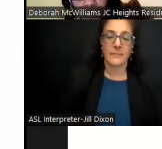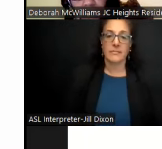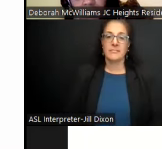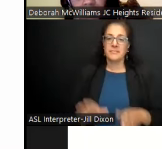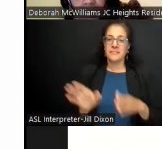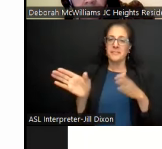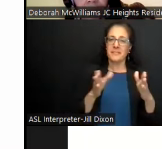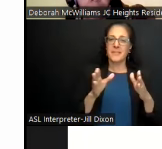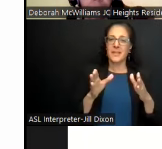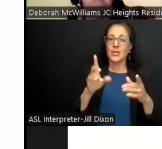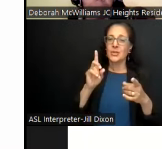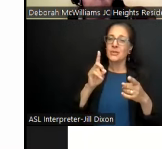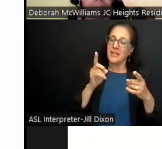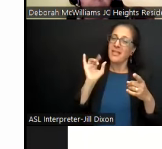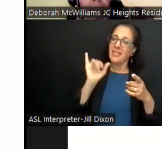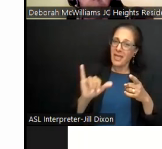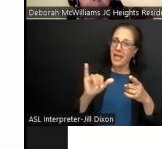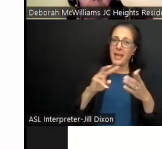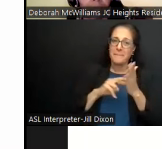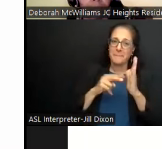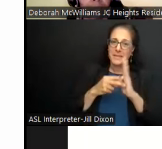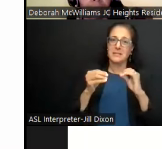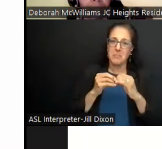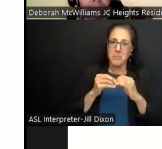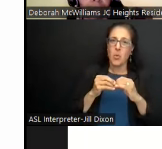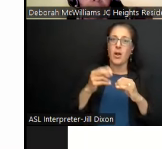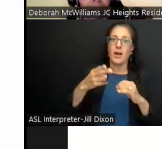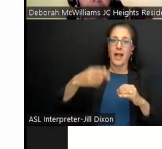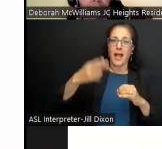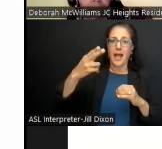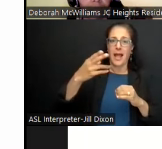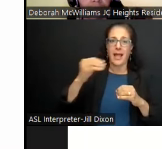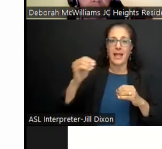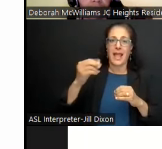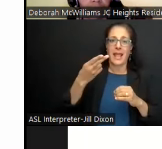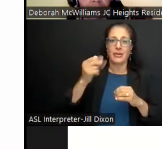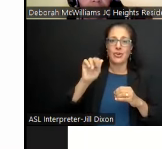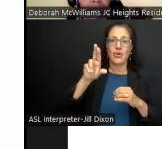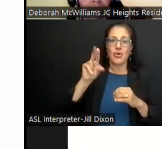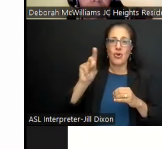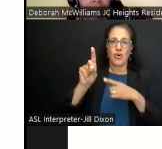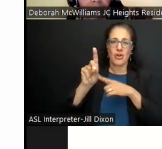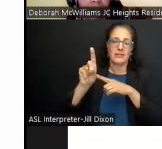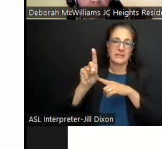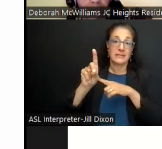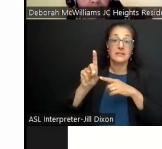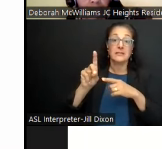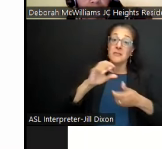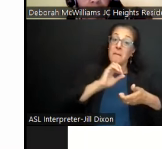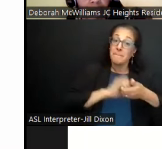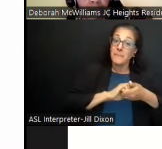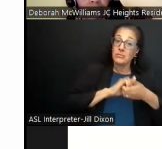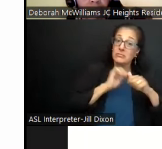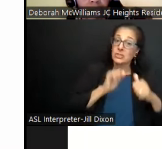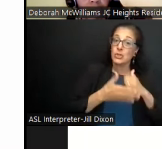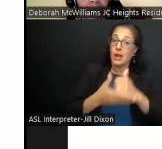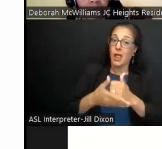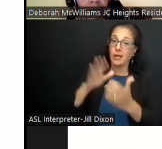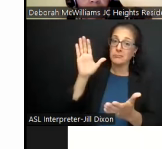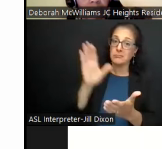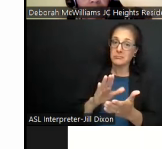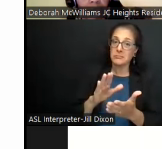high and hard side. Again, we would have partnerships as a potential relief for that, for funding